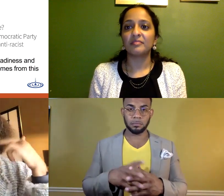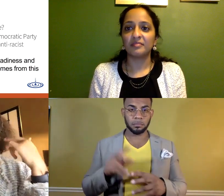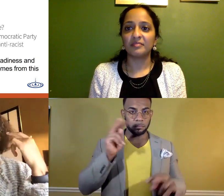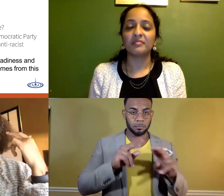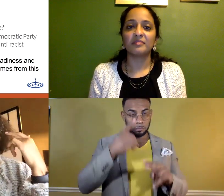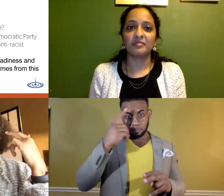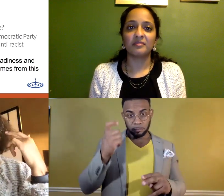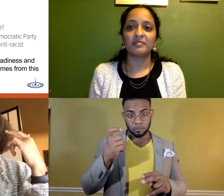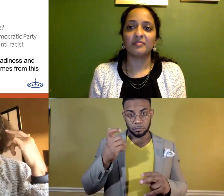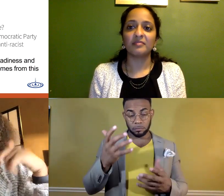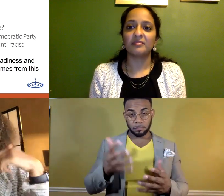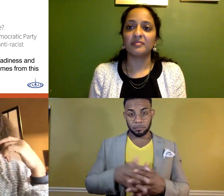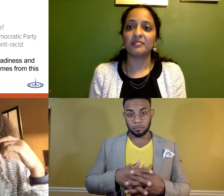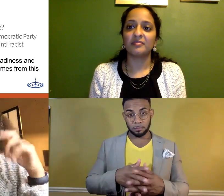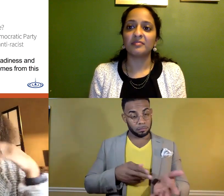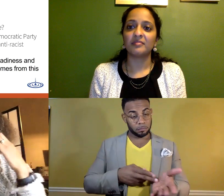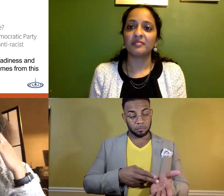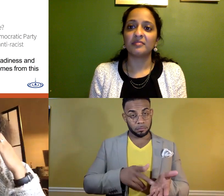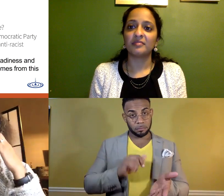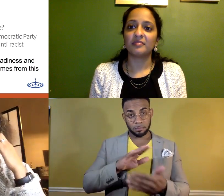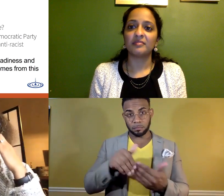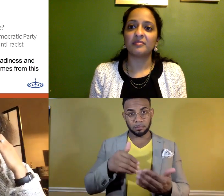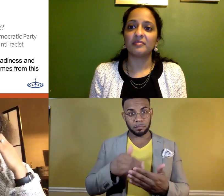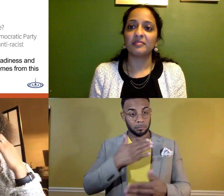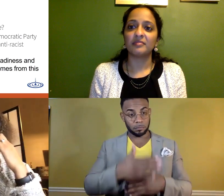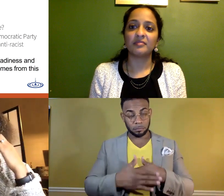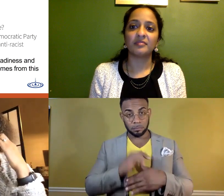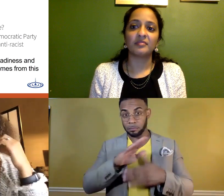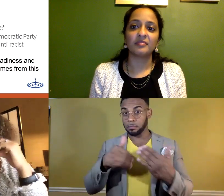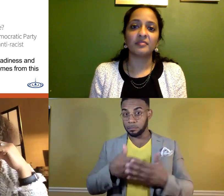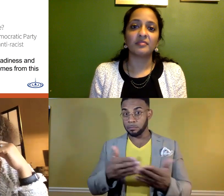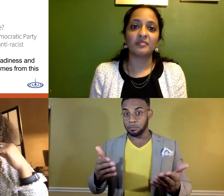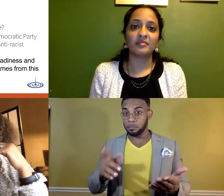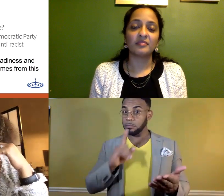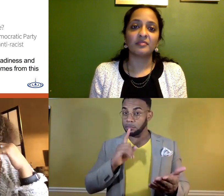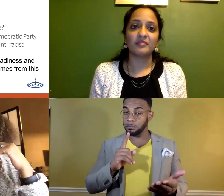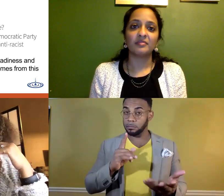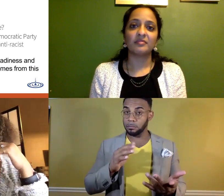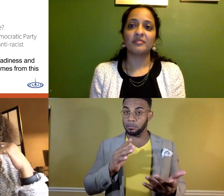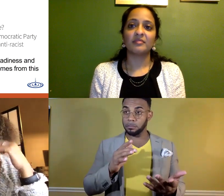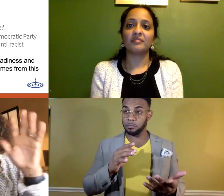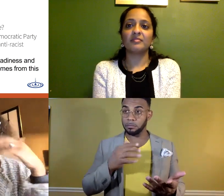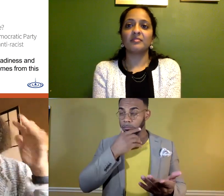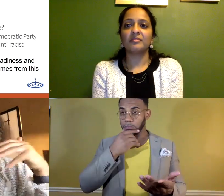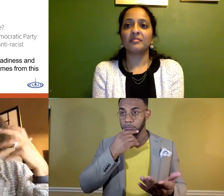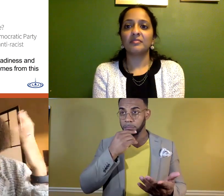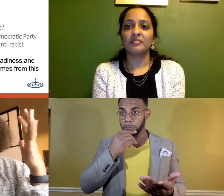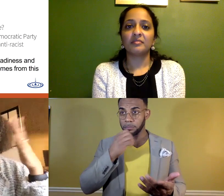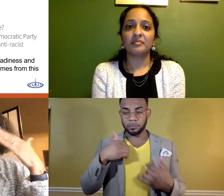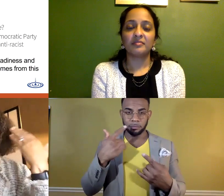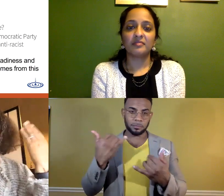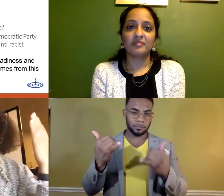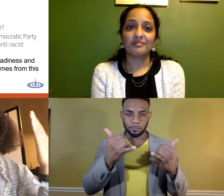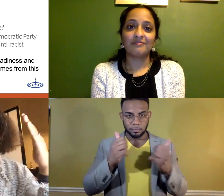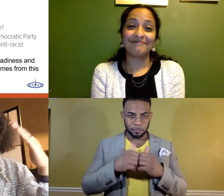observation, because honestly, the country as a whole is and I've been playing